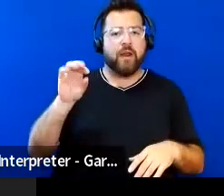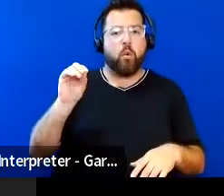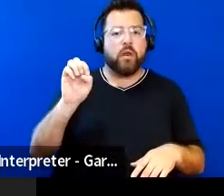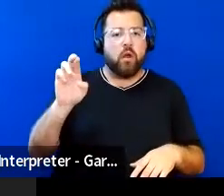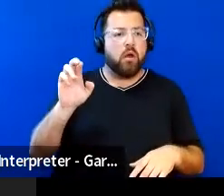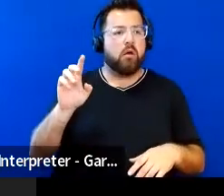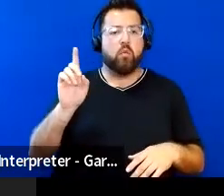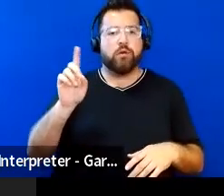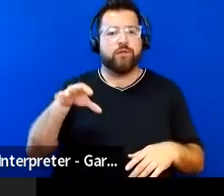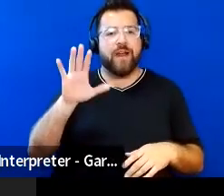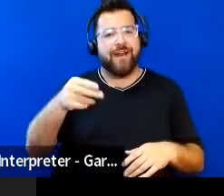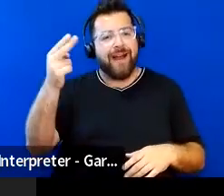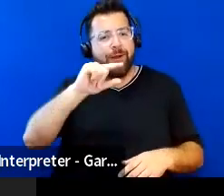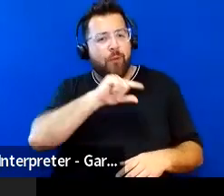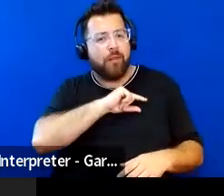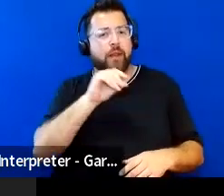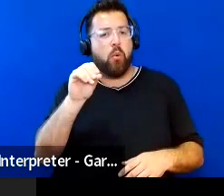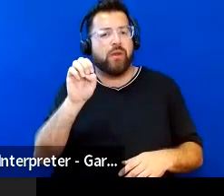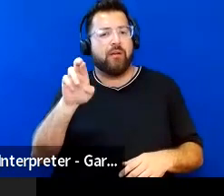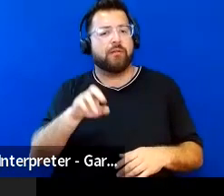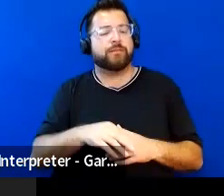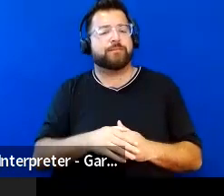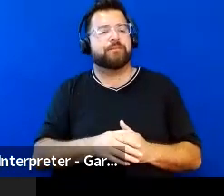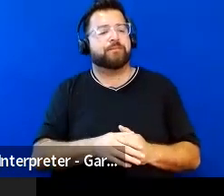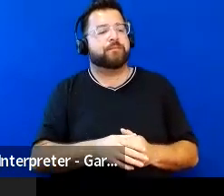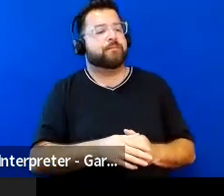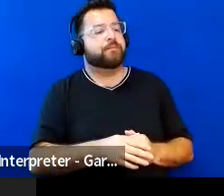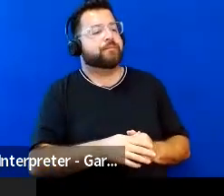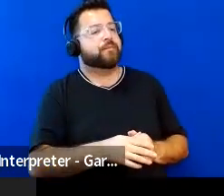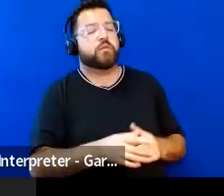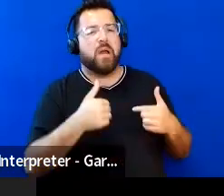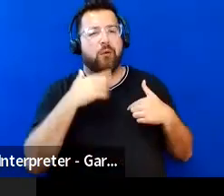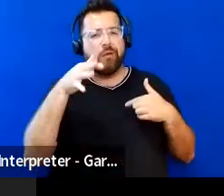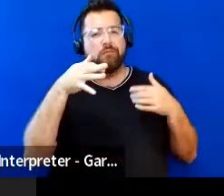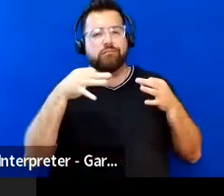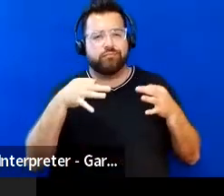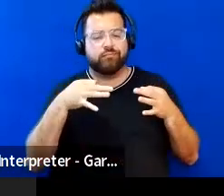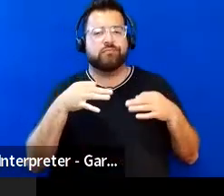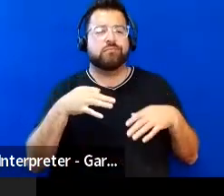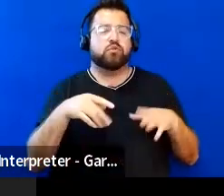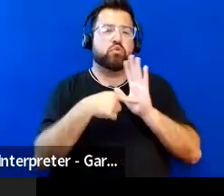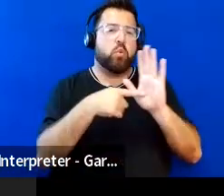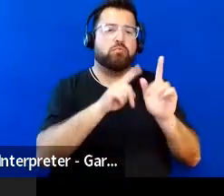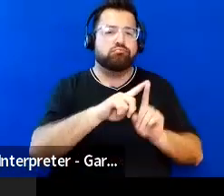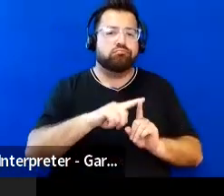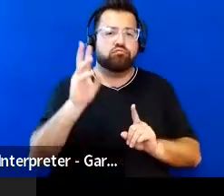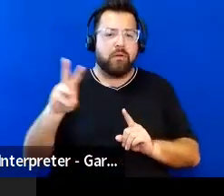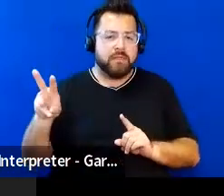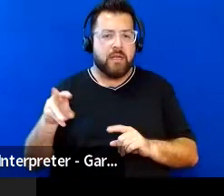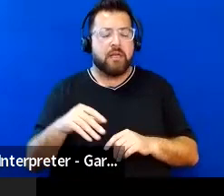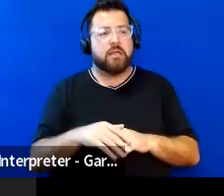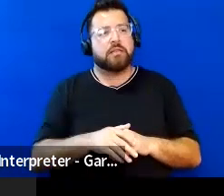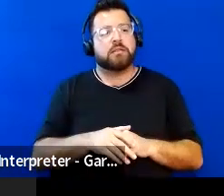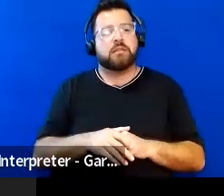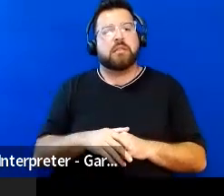quality OER. I'm going to take you through some websites and